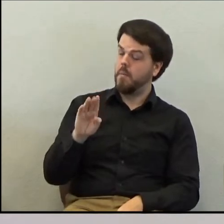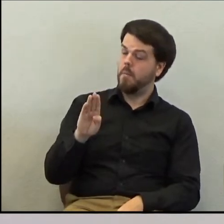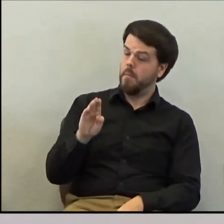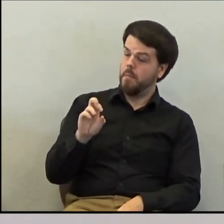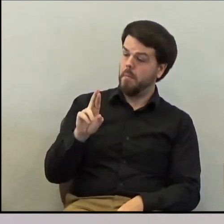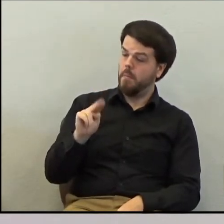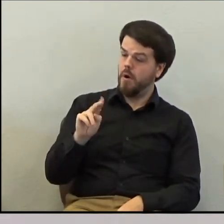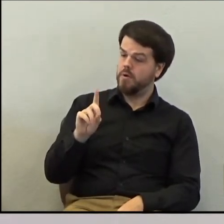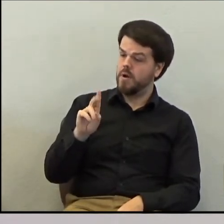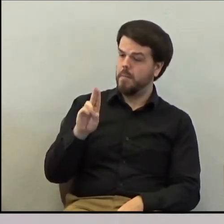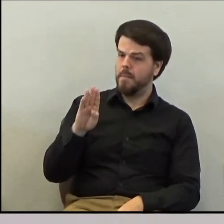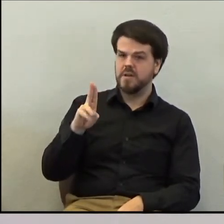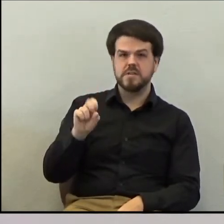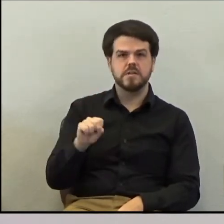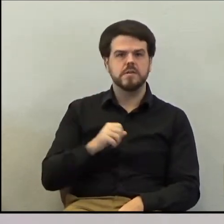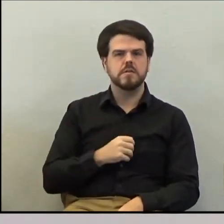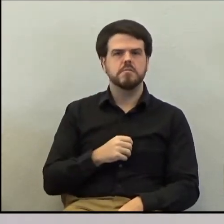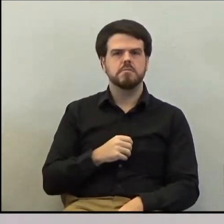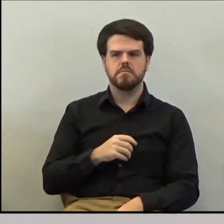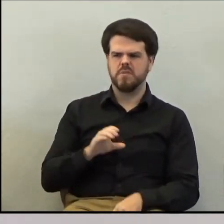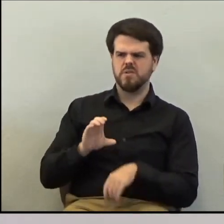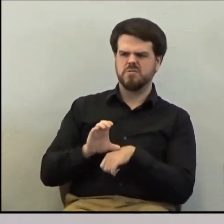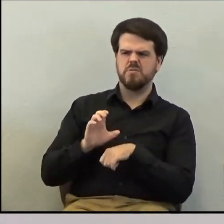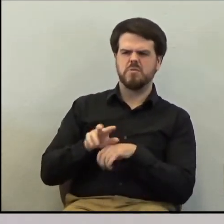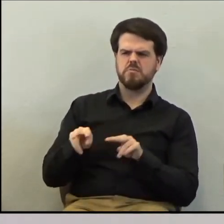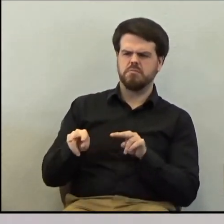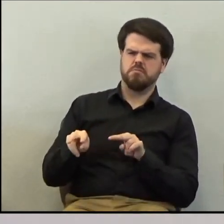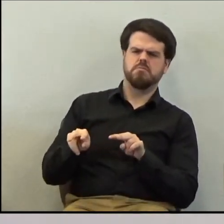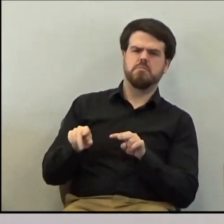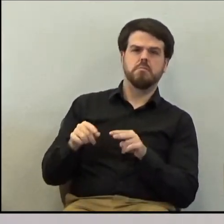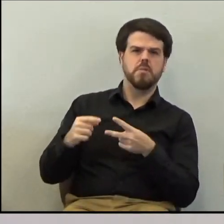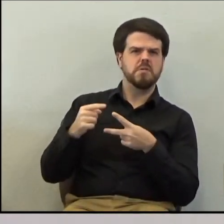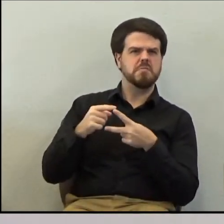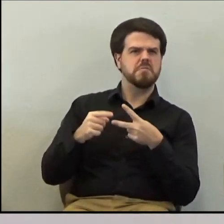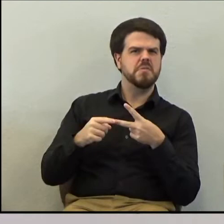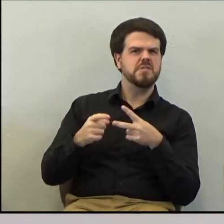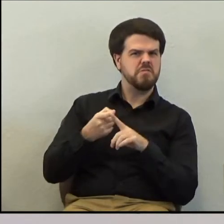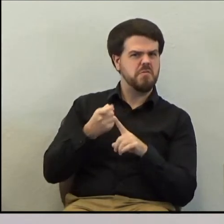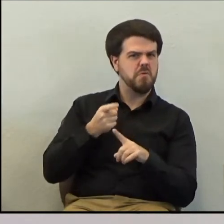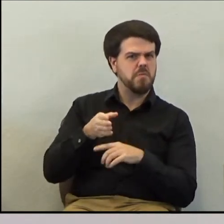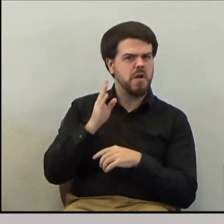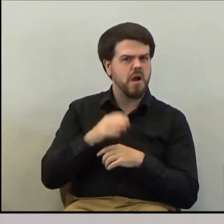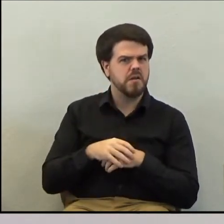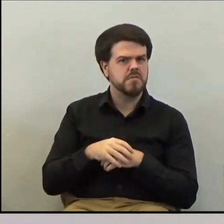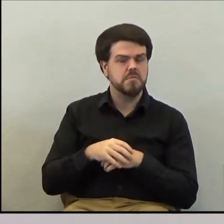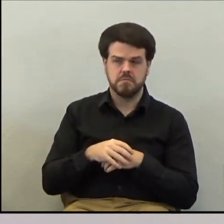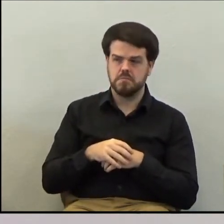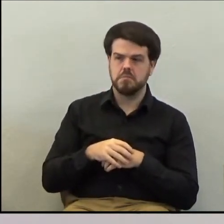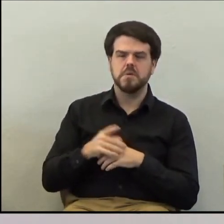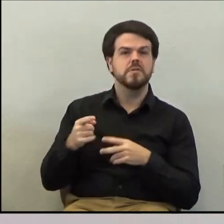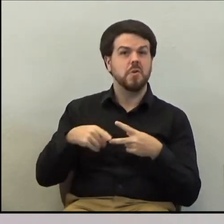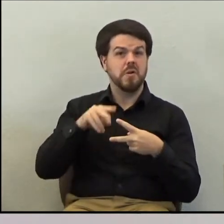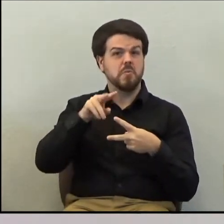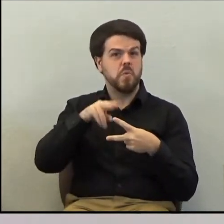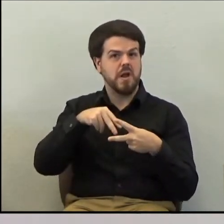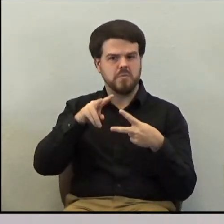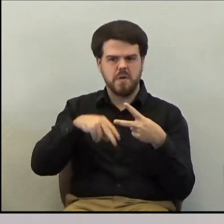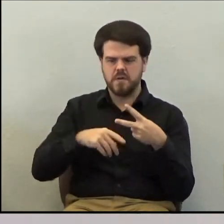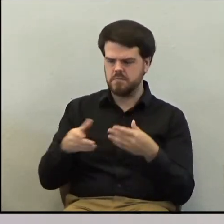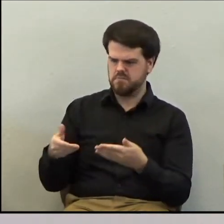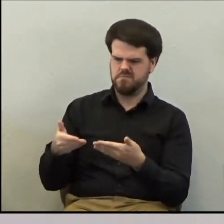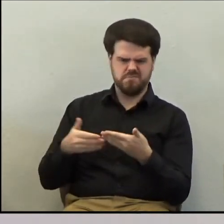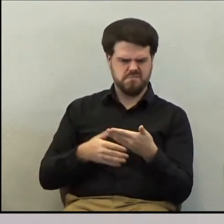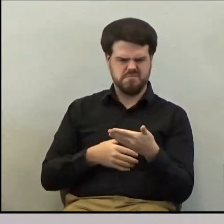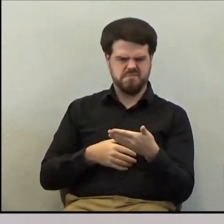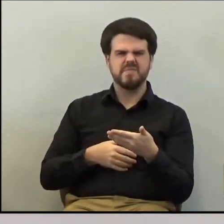And the church said, well, are these from God? Are we to include them in our scriptures? Let's see. Let's read them. And as they read them, they said,